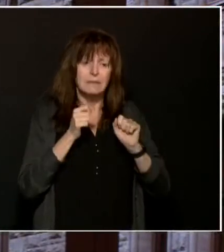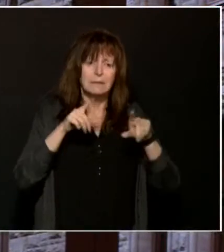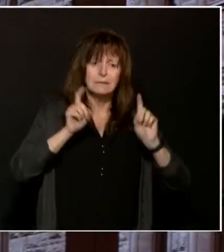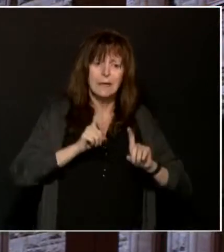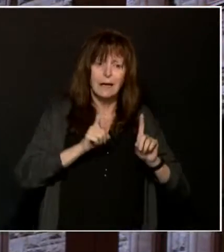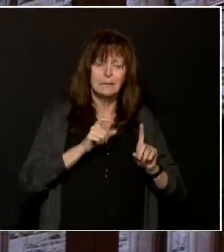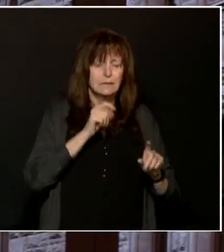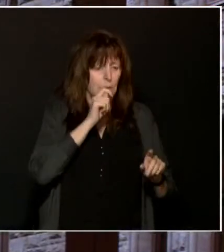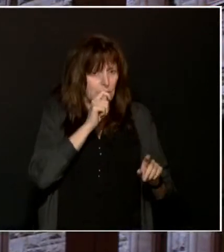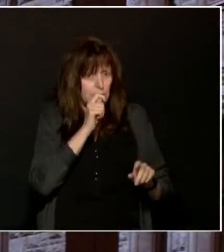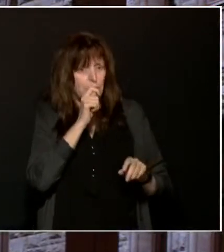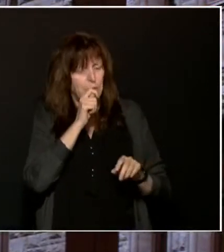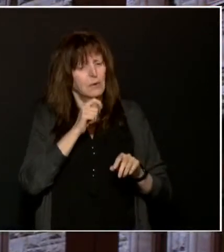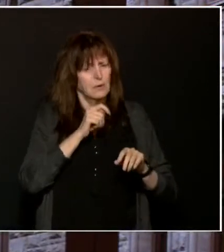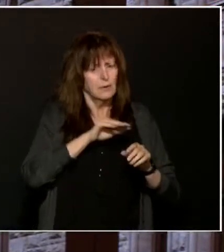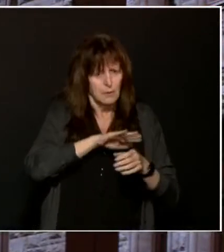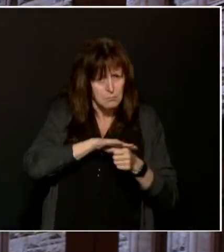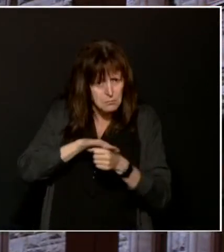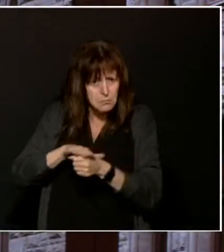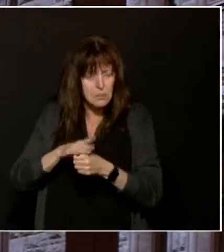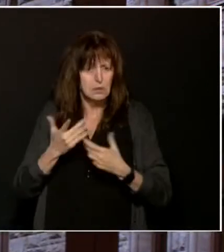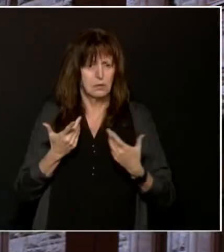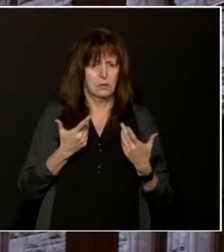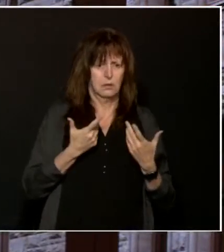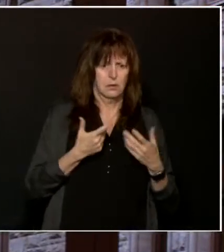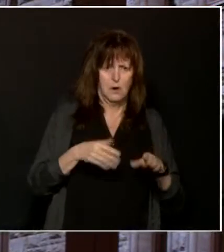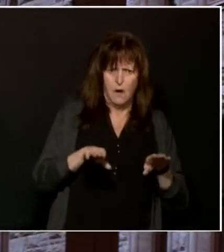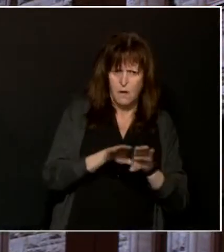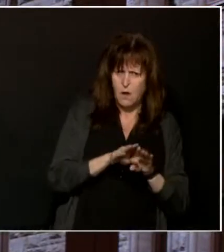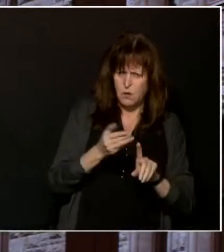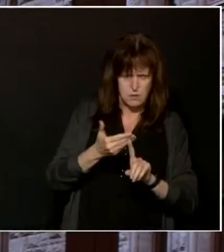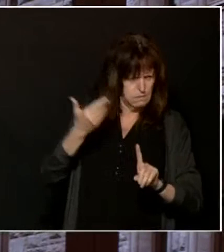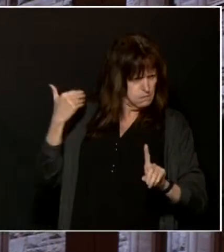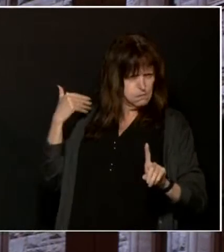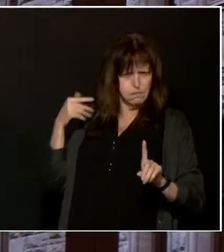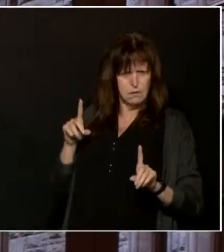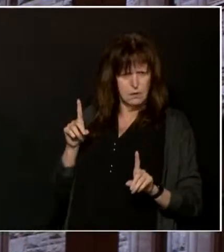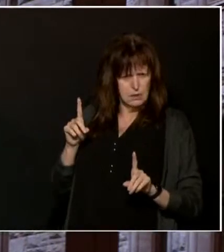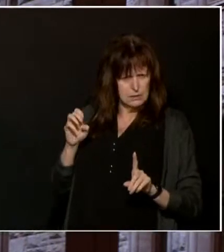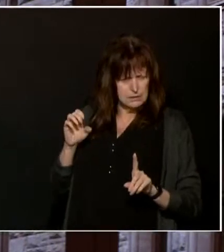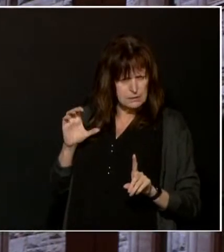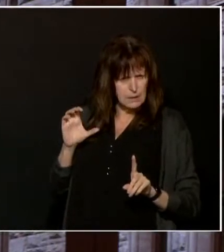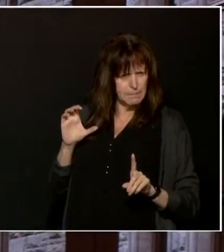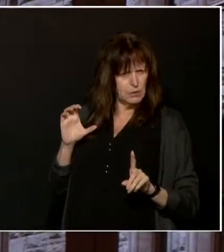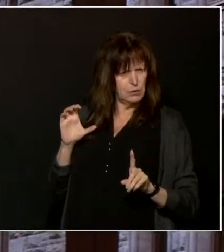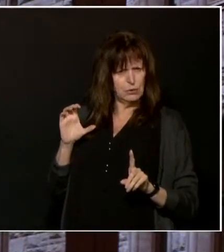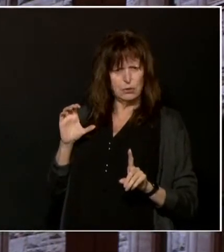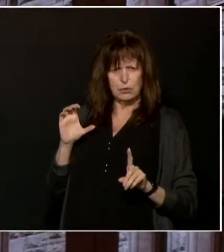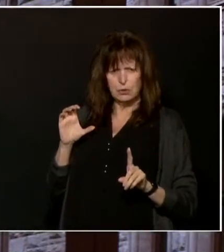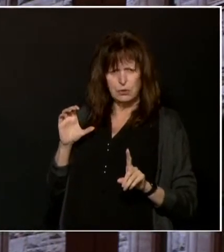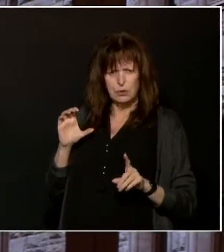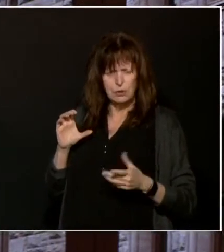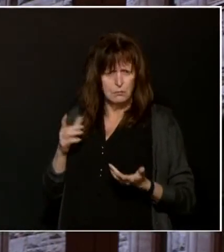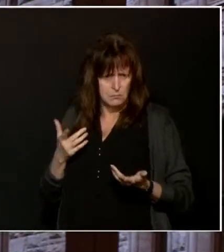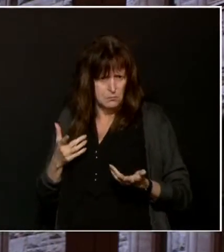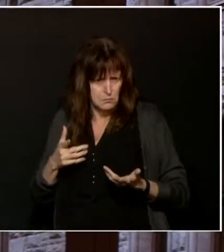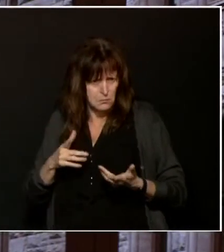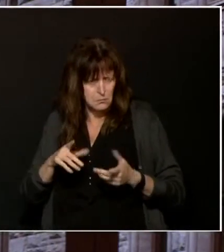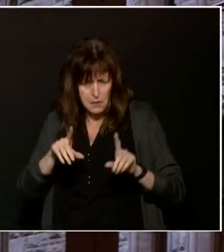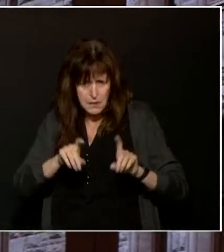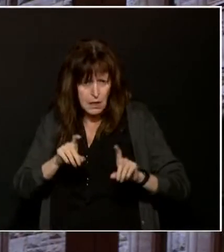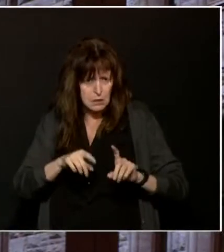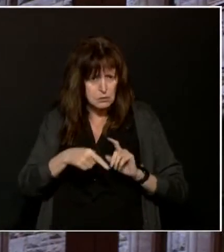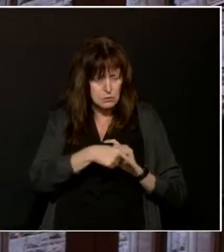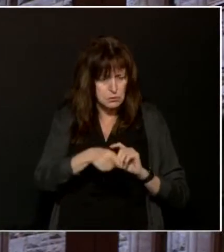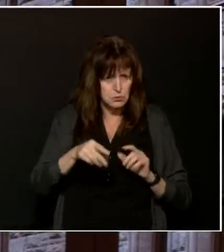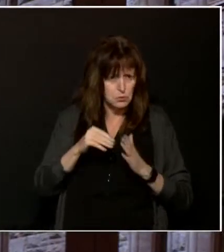doing testing on any student who had symptoms and having them go and obtain it at a testing center. We have been noted by the